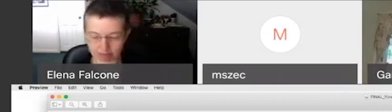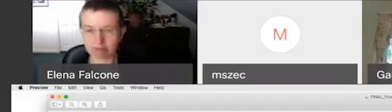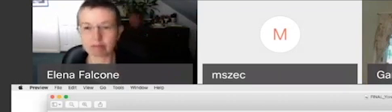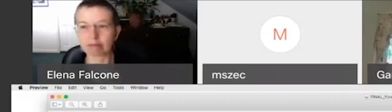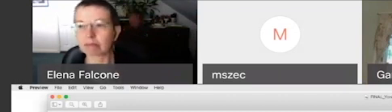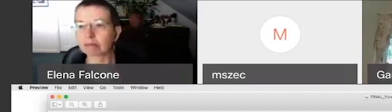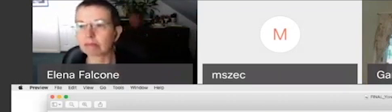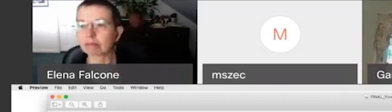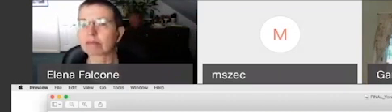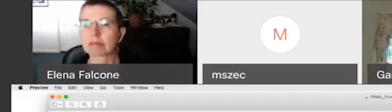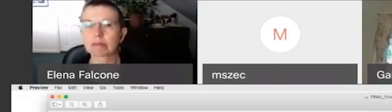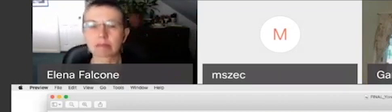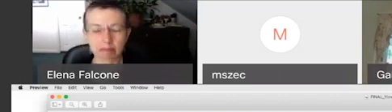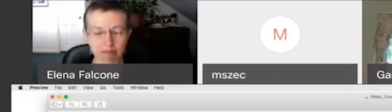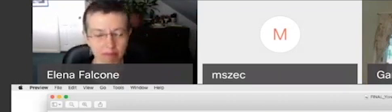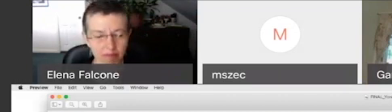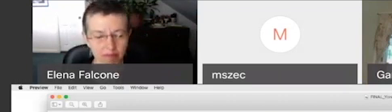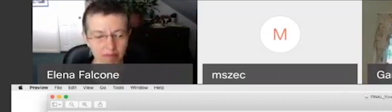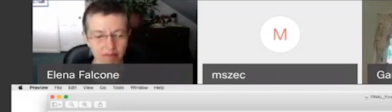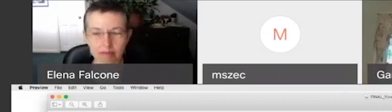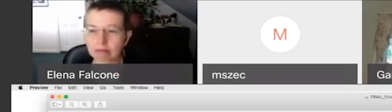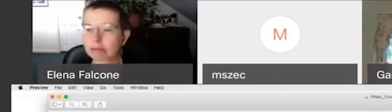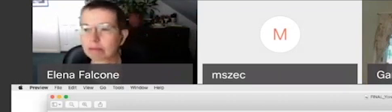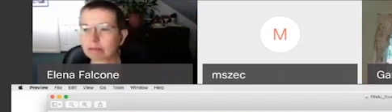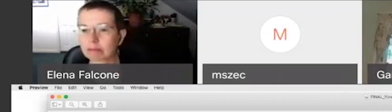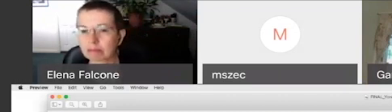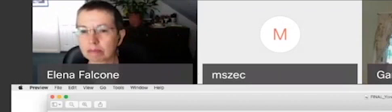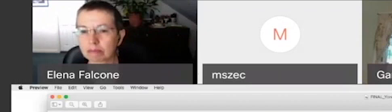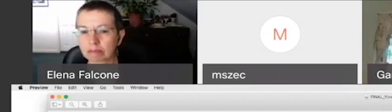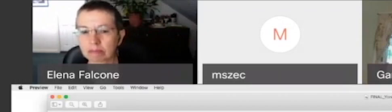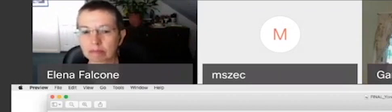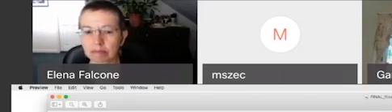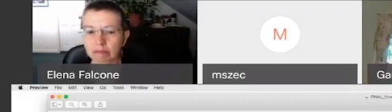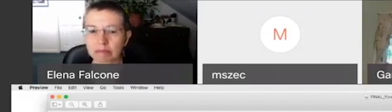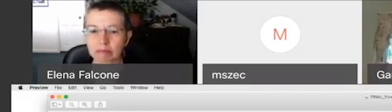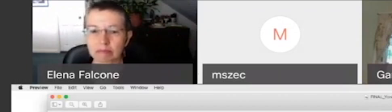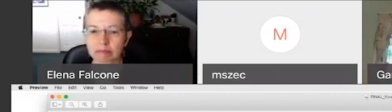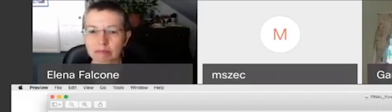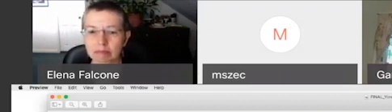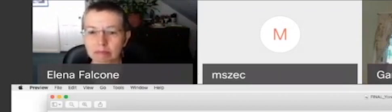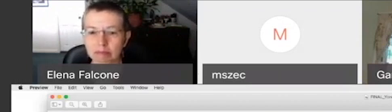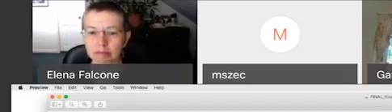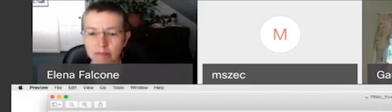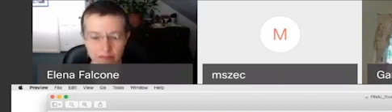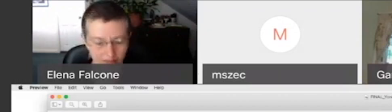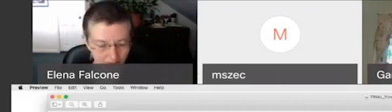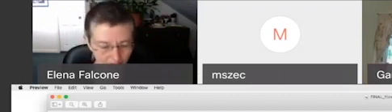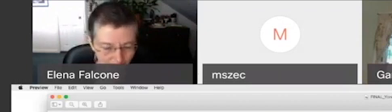Aging, if take this opportunity. Yonkers Office for the Aging, located at Riverdale Avenue. Our phone